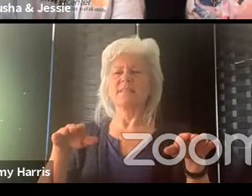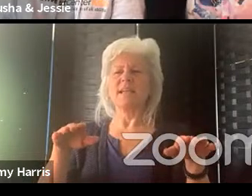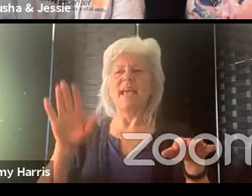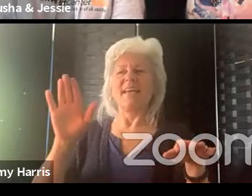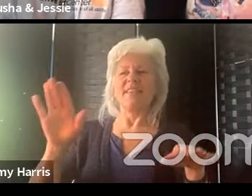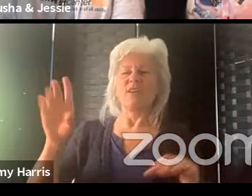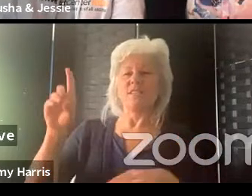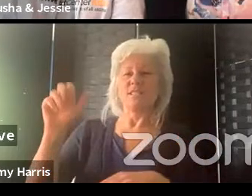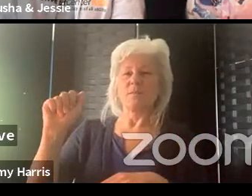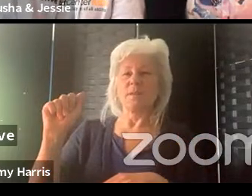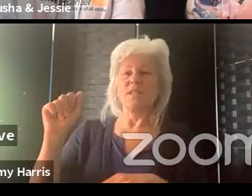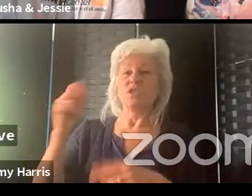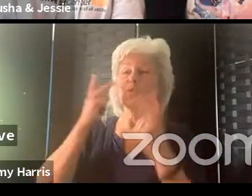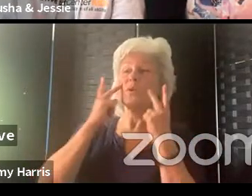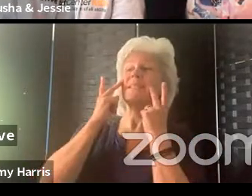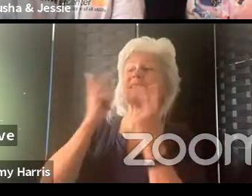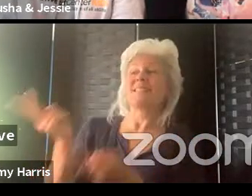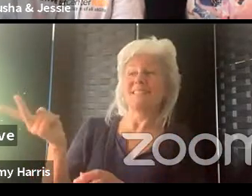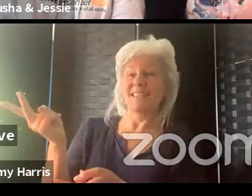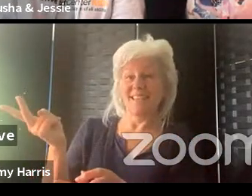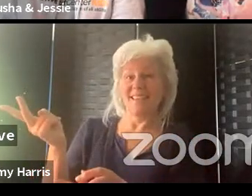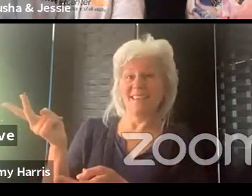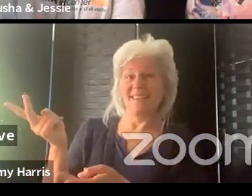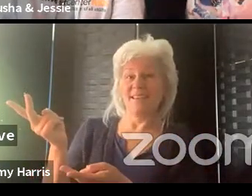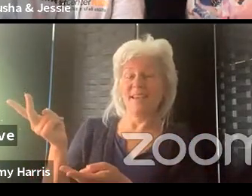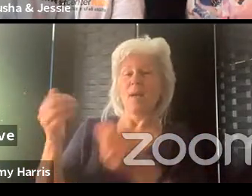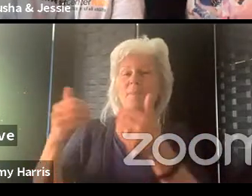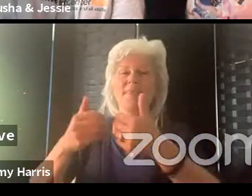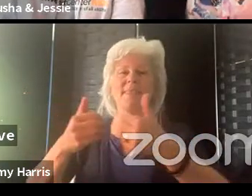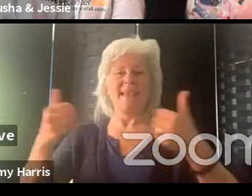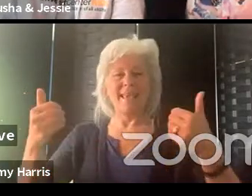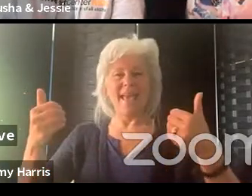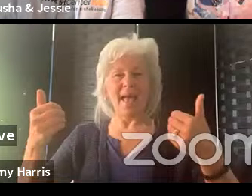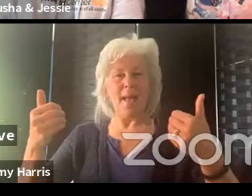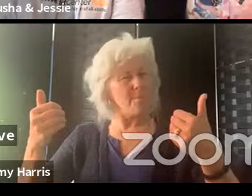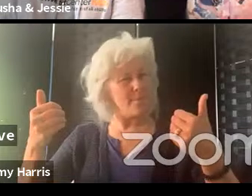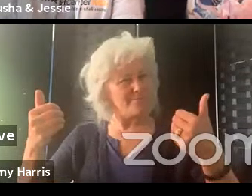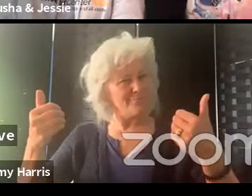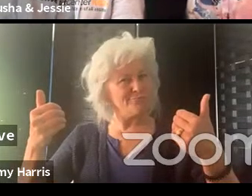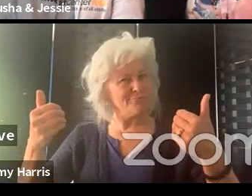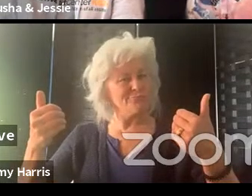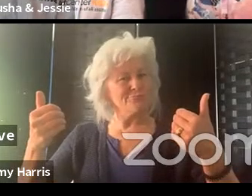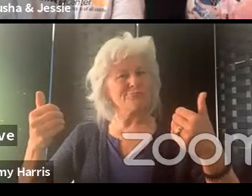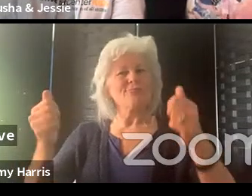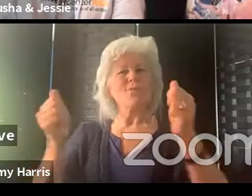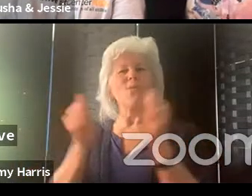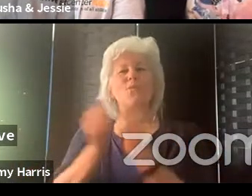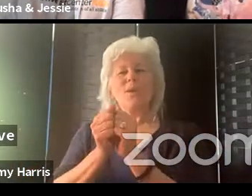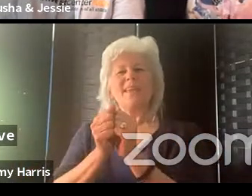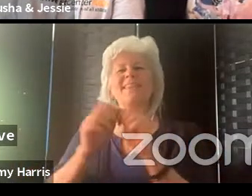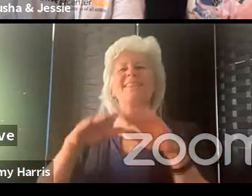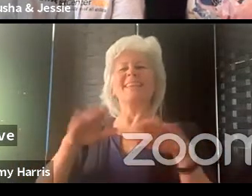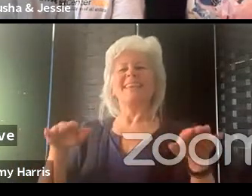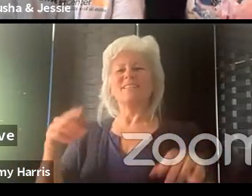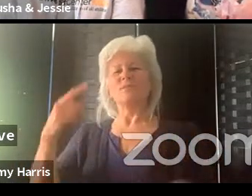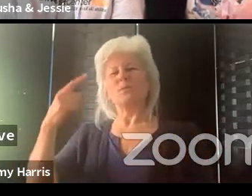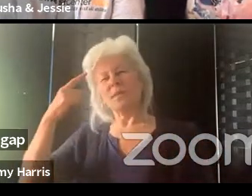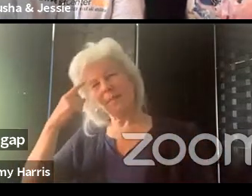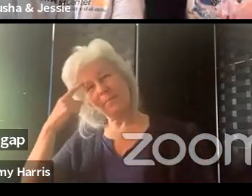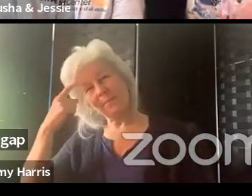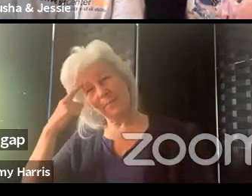see. And the gap that continues to exist really is with those kids with